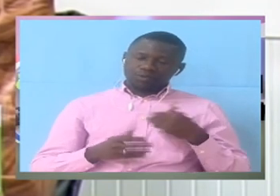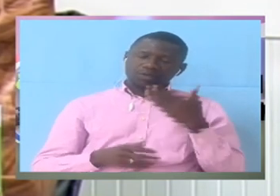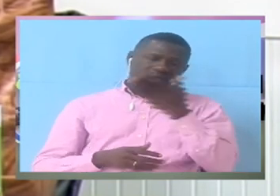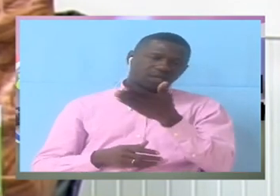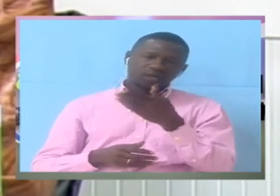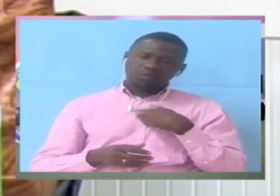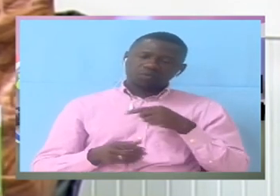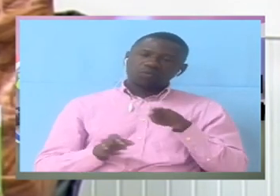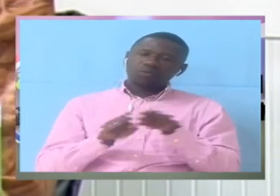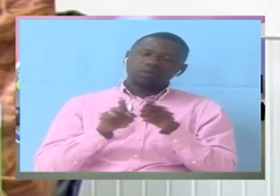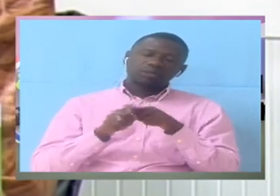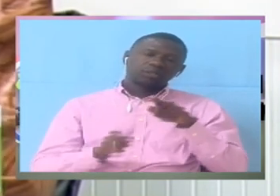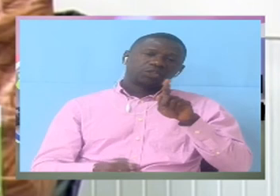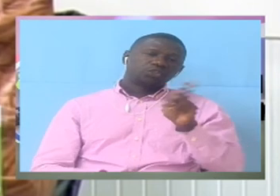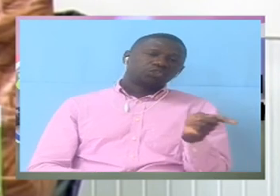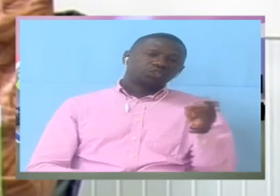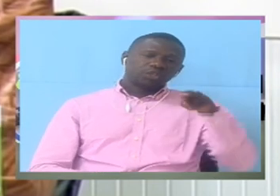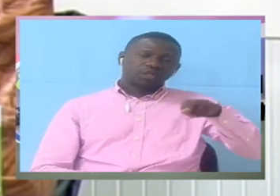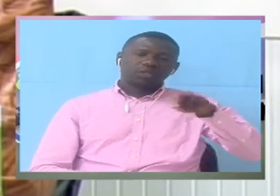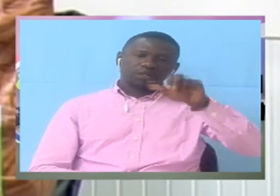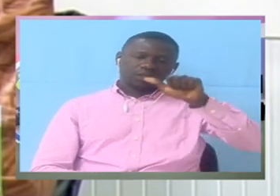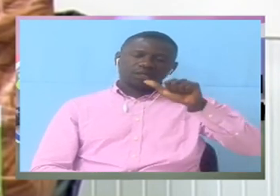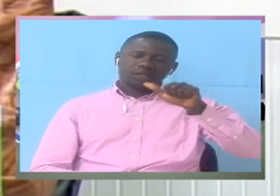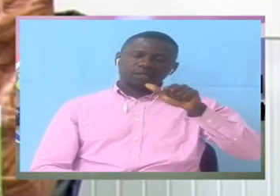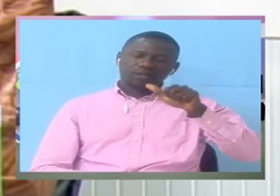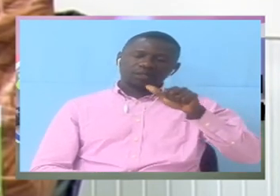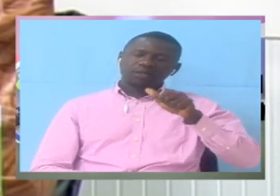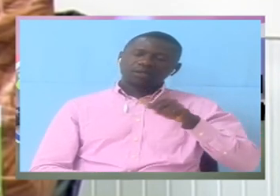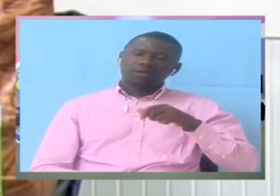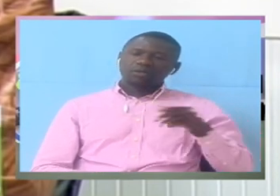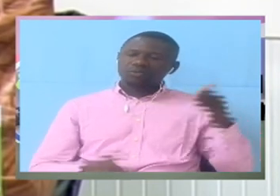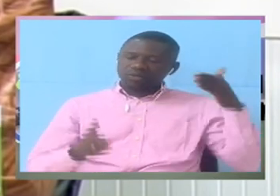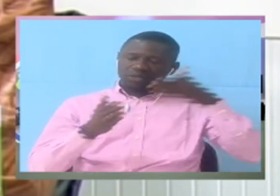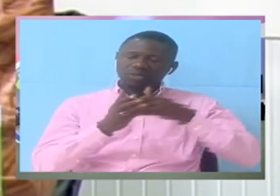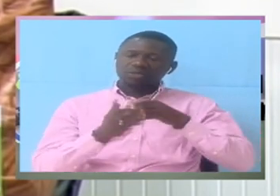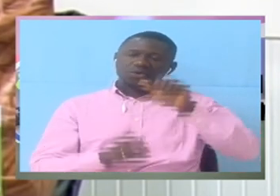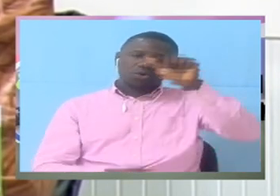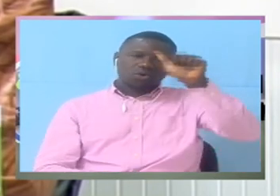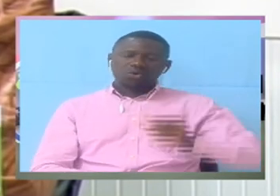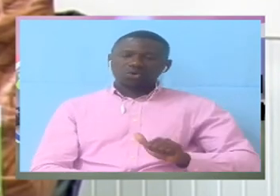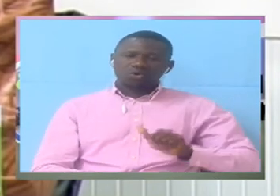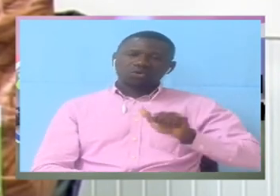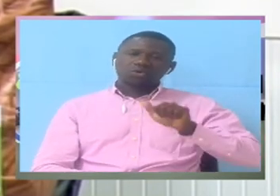27th. I was with the GNA till August 27th. Same 85. In